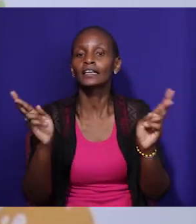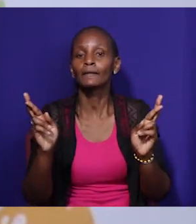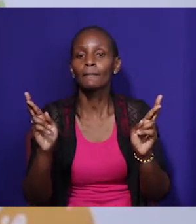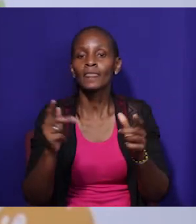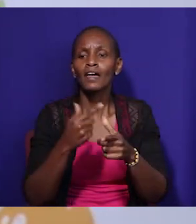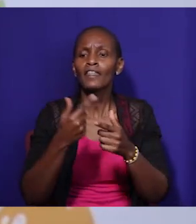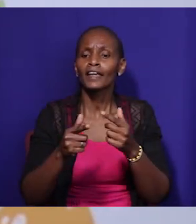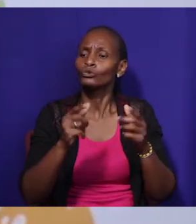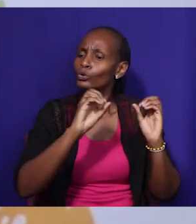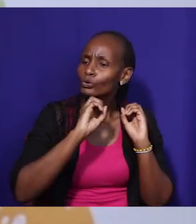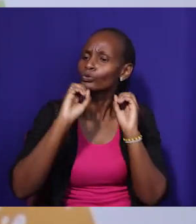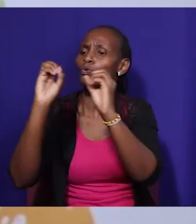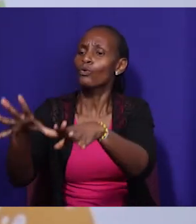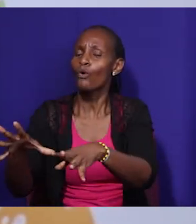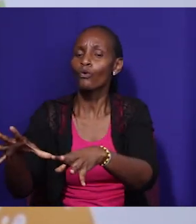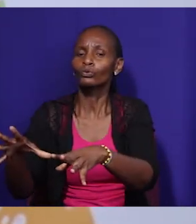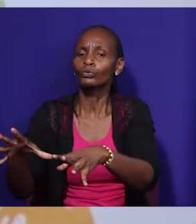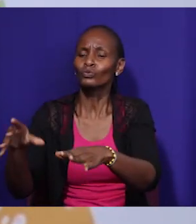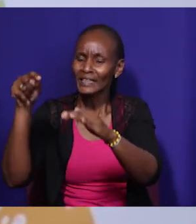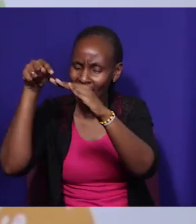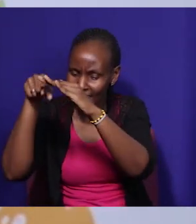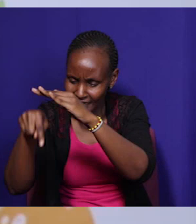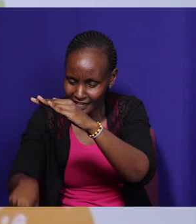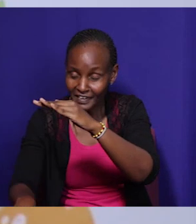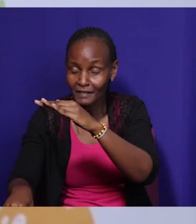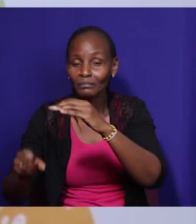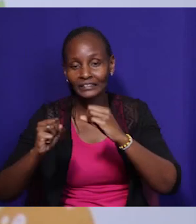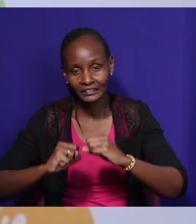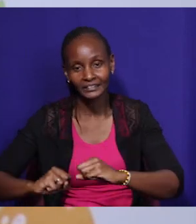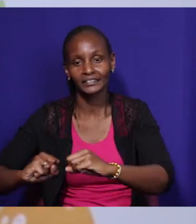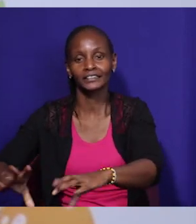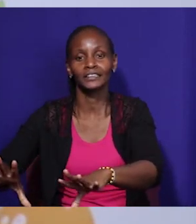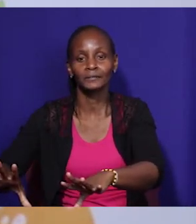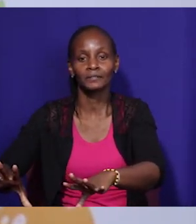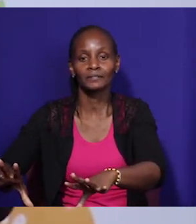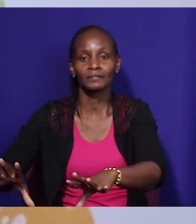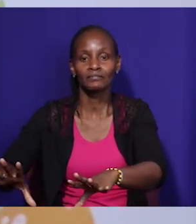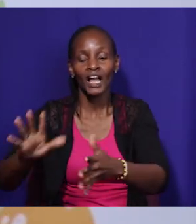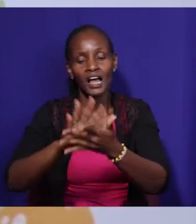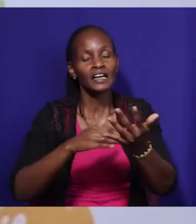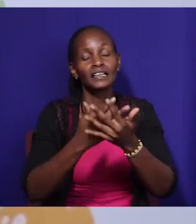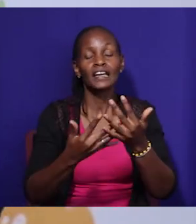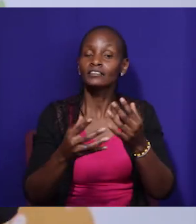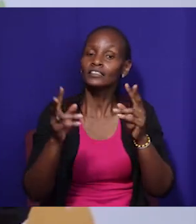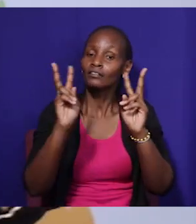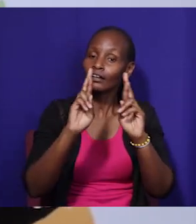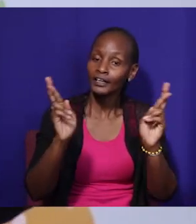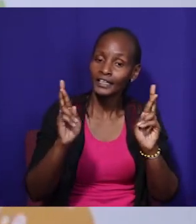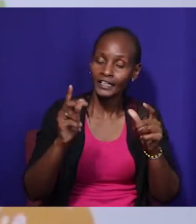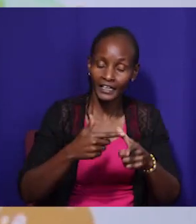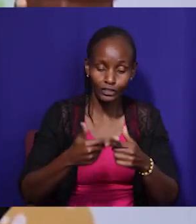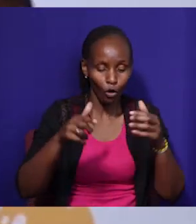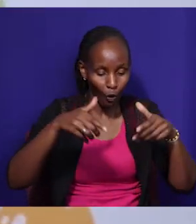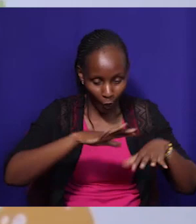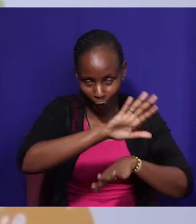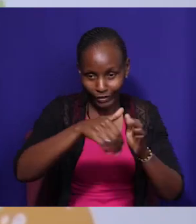to cast it out into the deepest part of the sea. So, nets ready? Let's